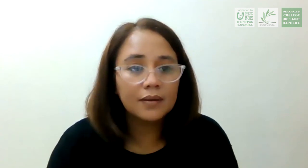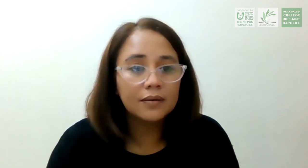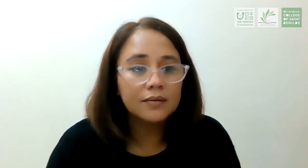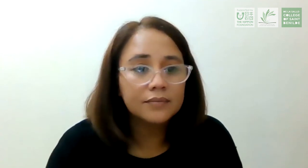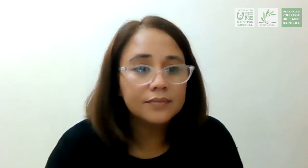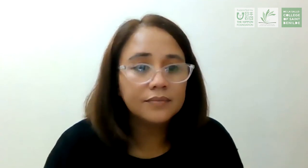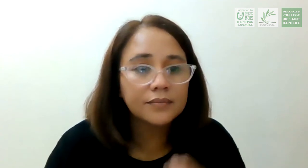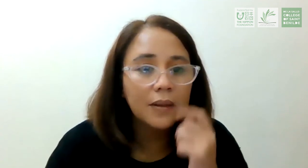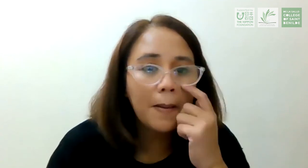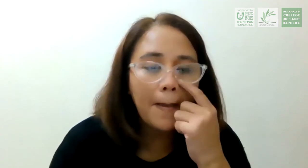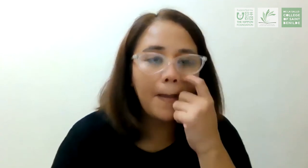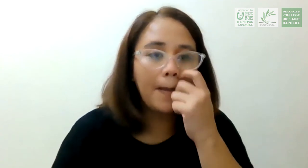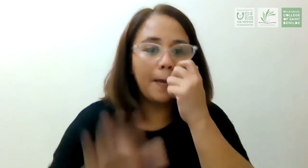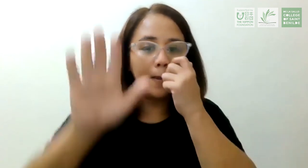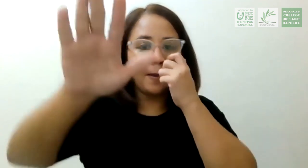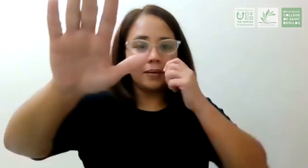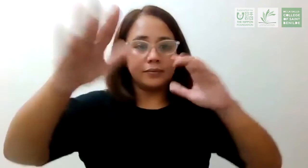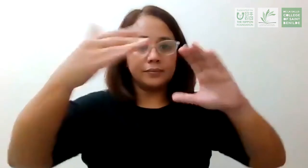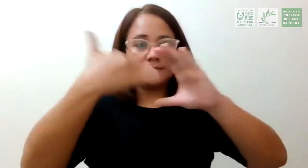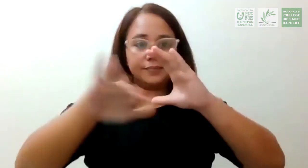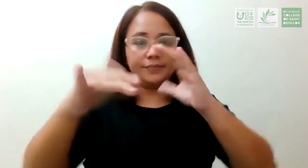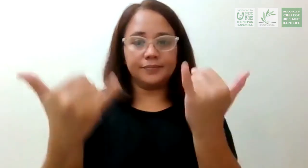Okay, sending now.